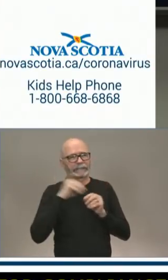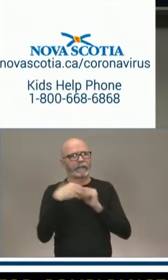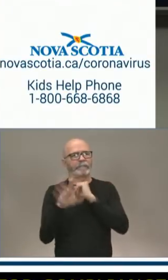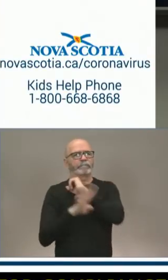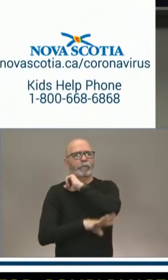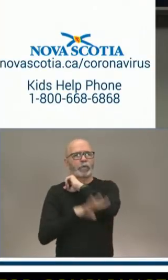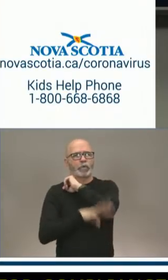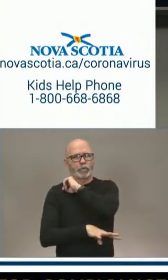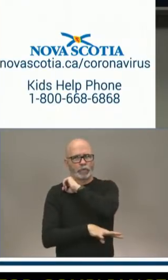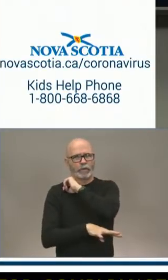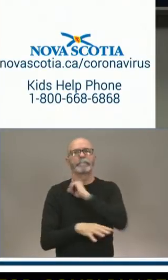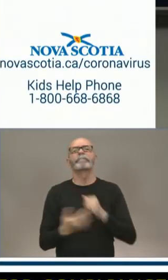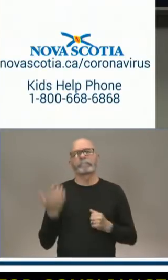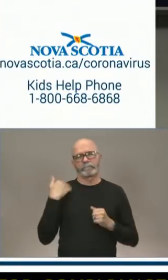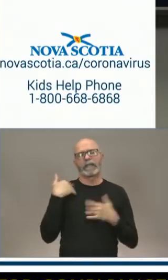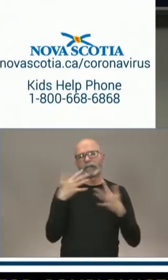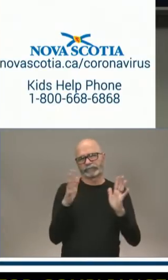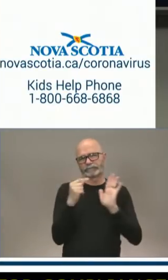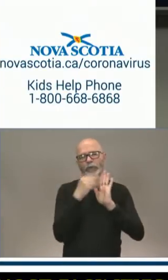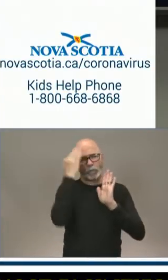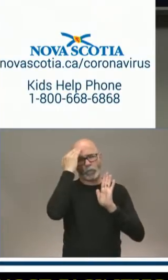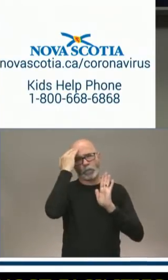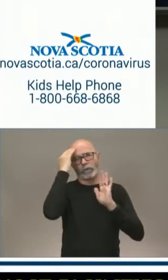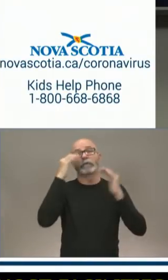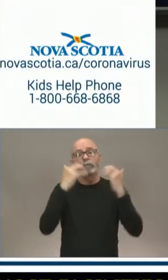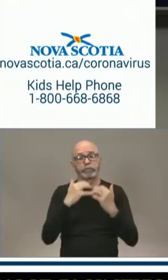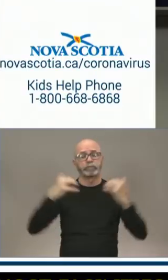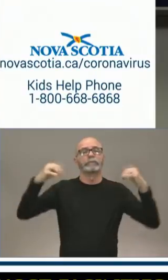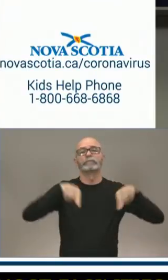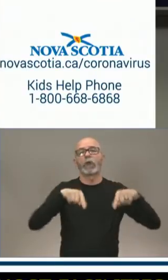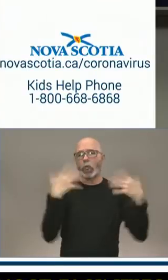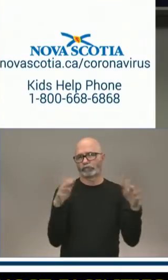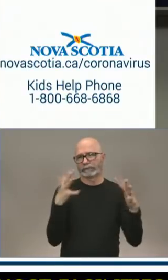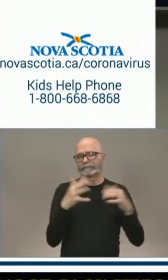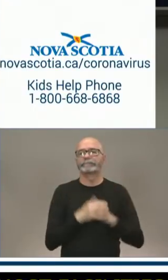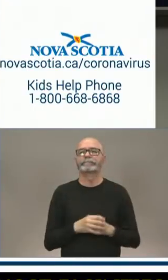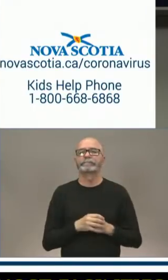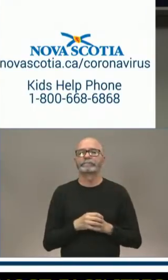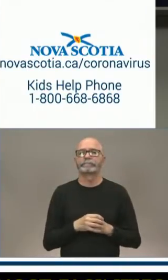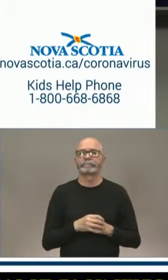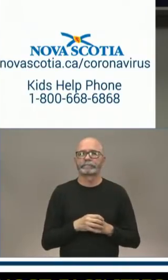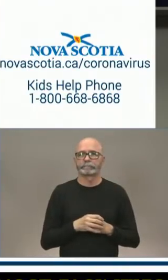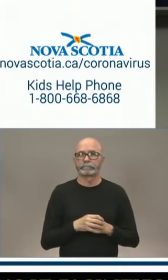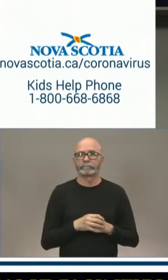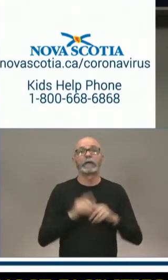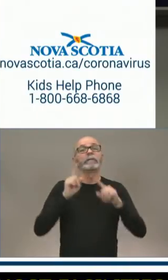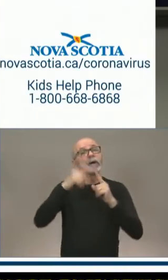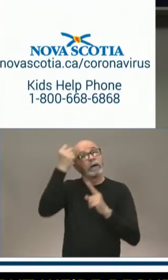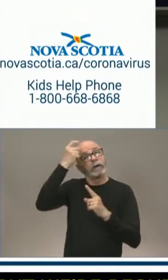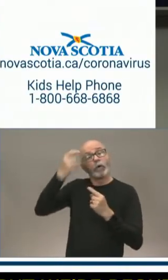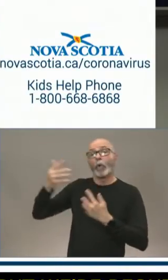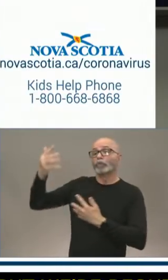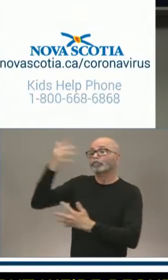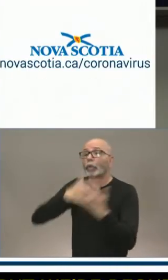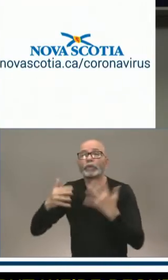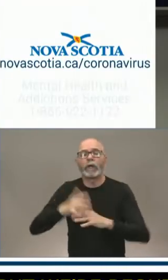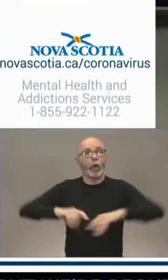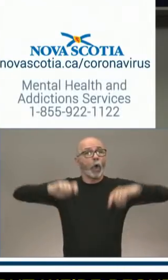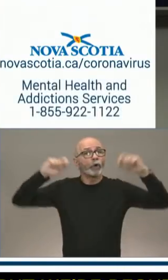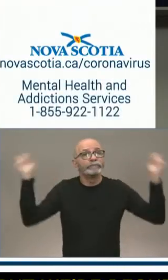to have crowds. There can still be no organized social events, festivals, or special